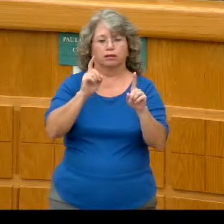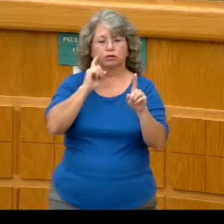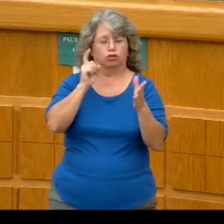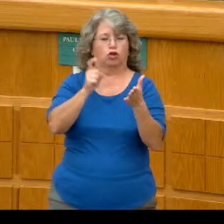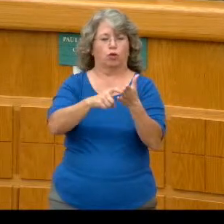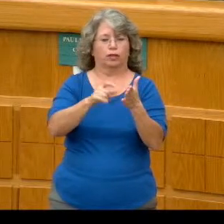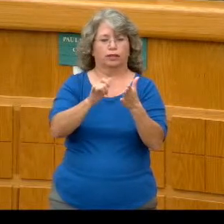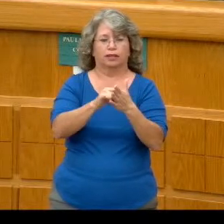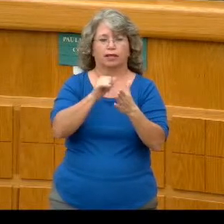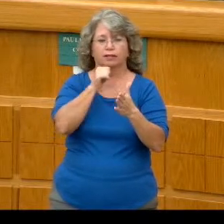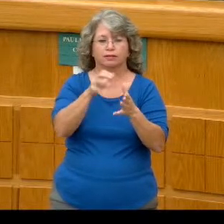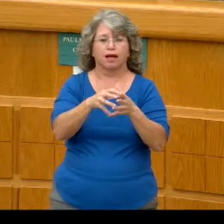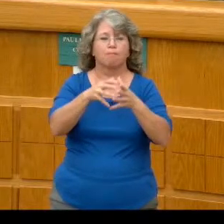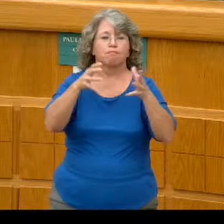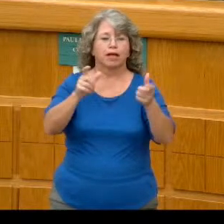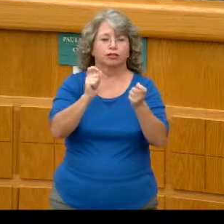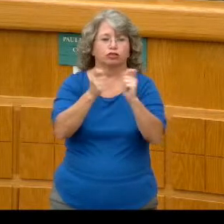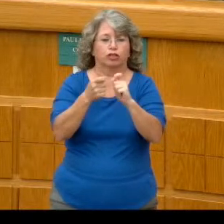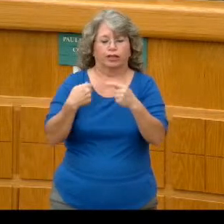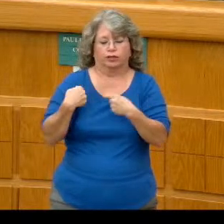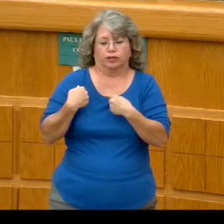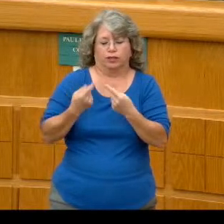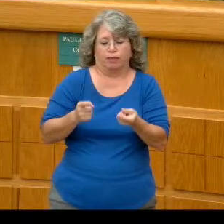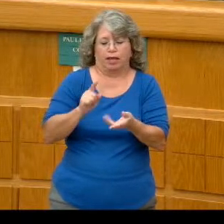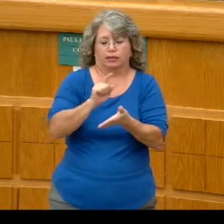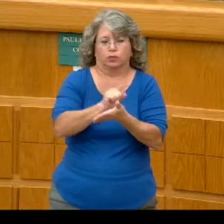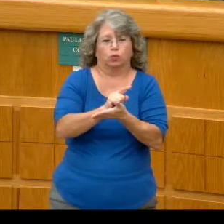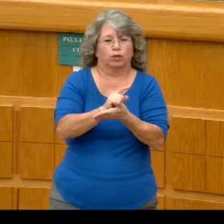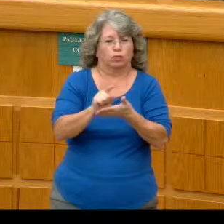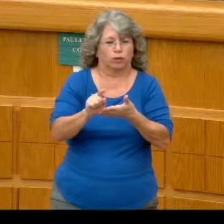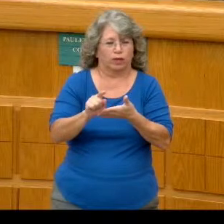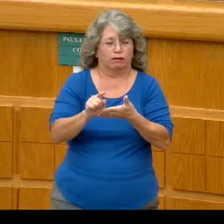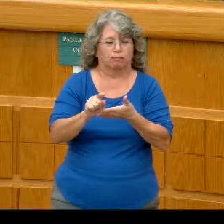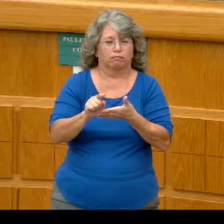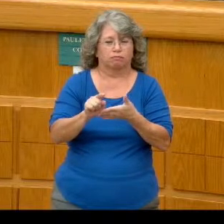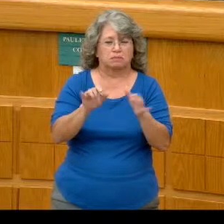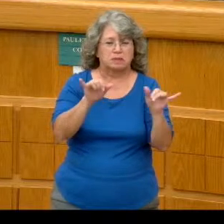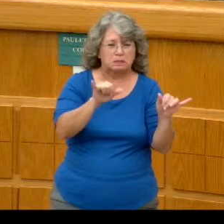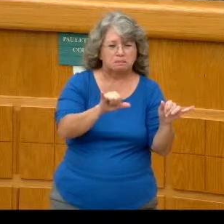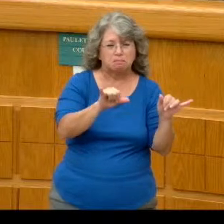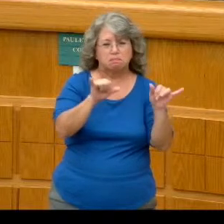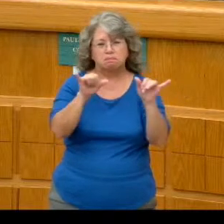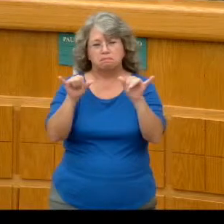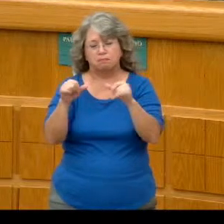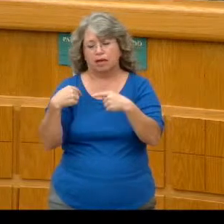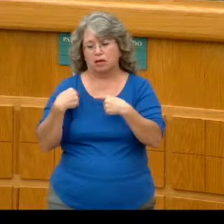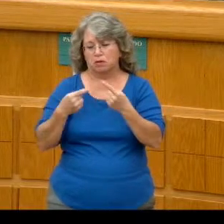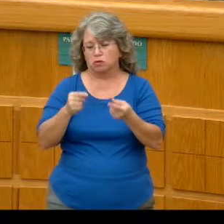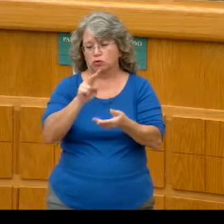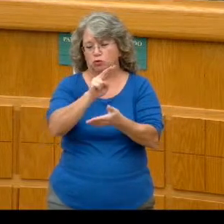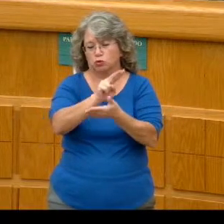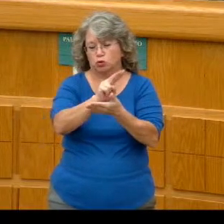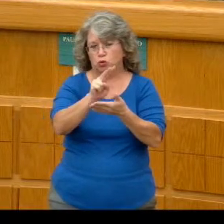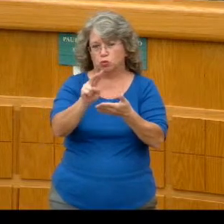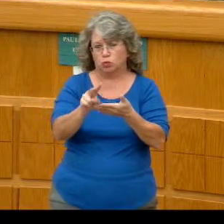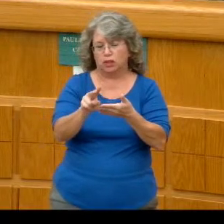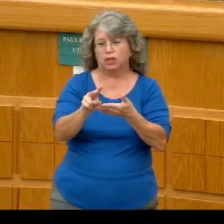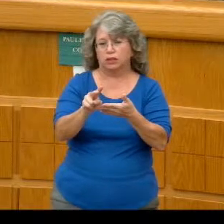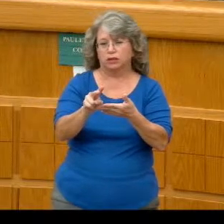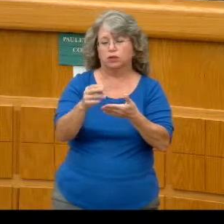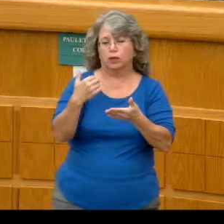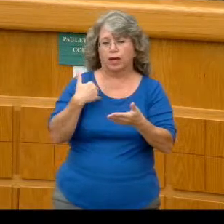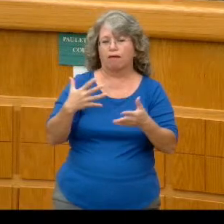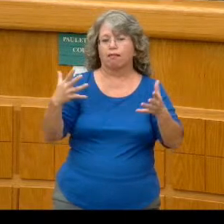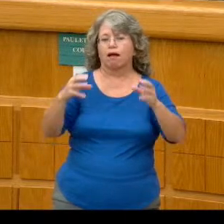change overall over the past week or so. And even over 2 weeks, just about 14 days ago, there were a lot